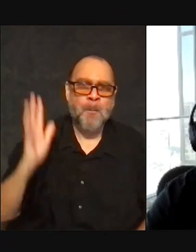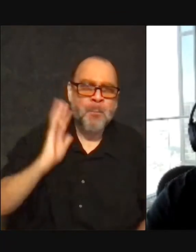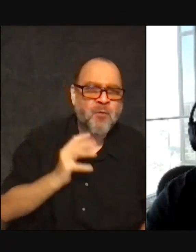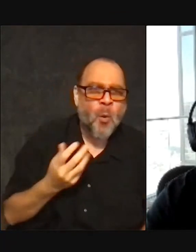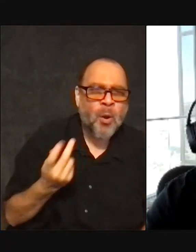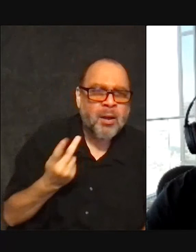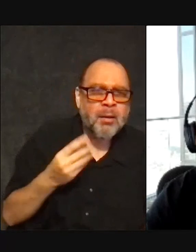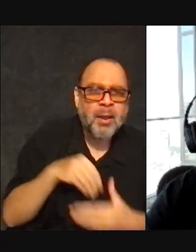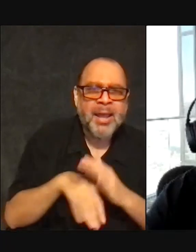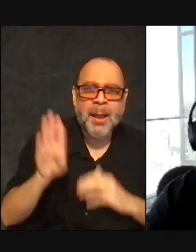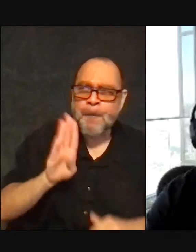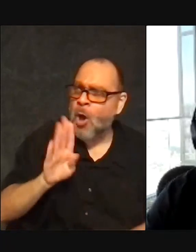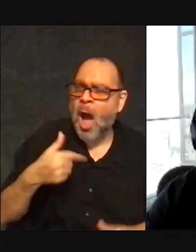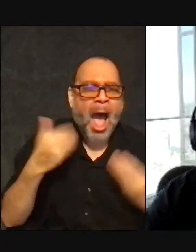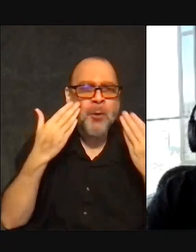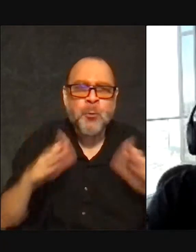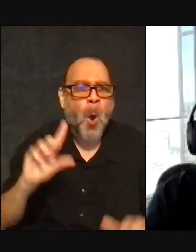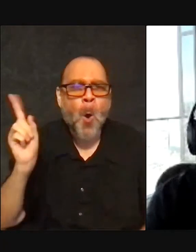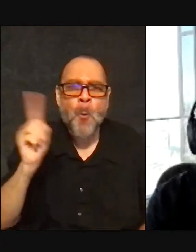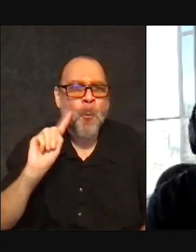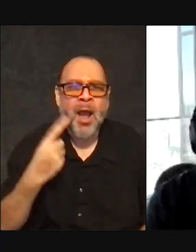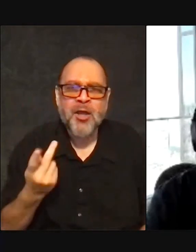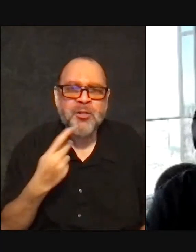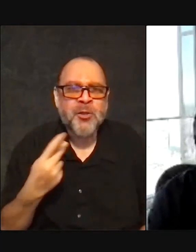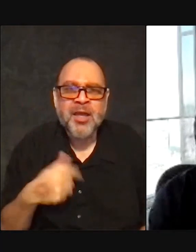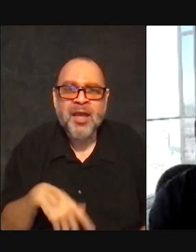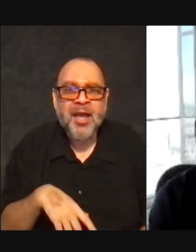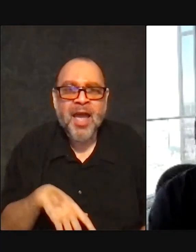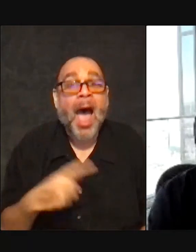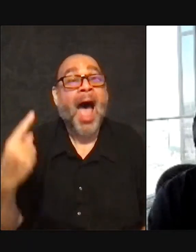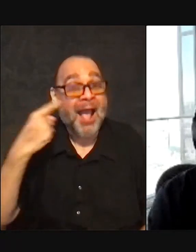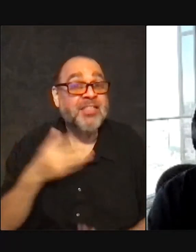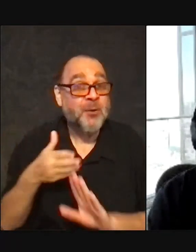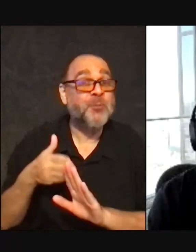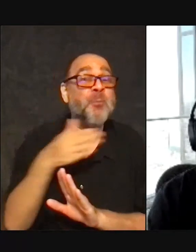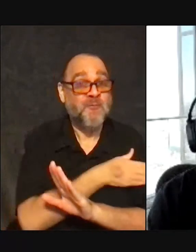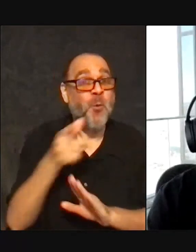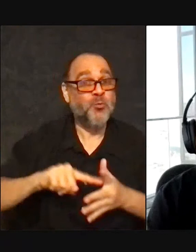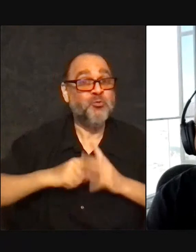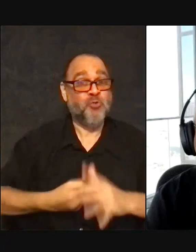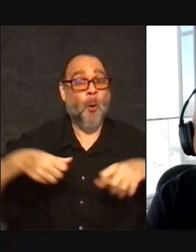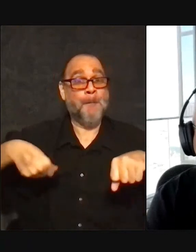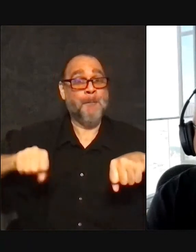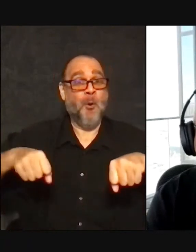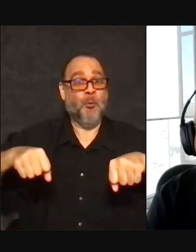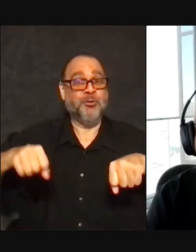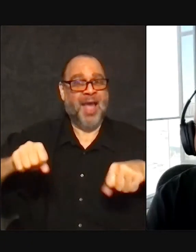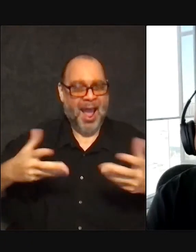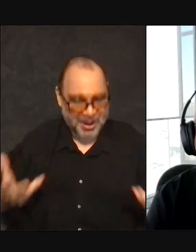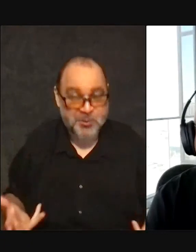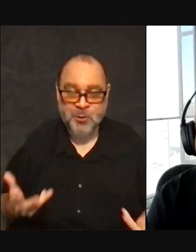by the last time we saw each other. I don't know what the vibes were. I think it was before your motorcycle ventures, by the way. So I caught you before that.